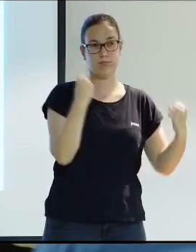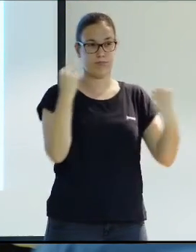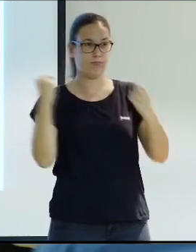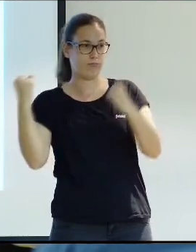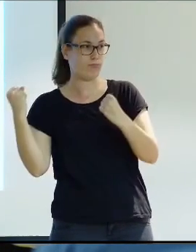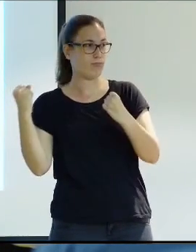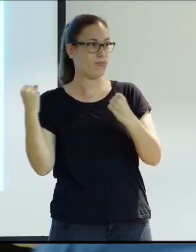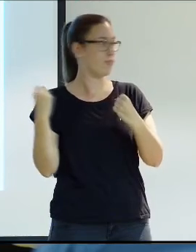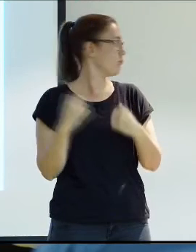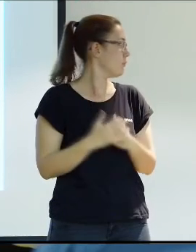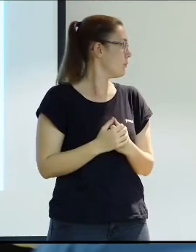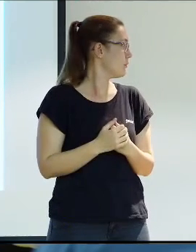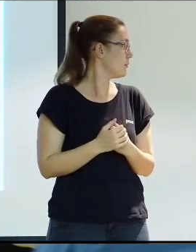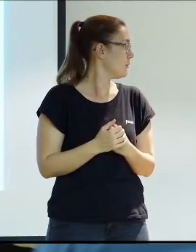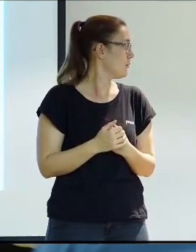here,